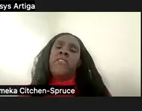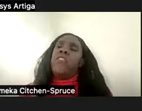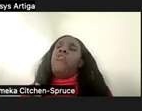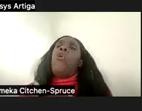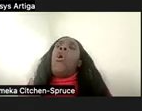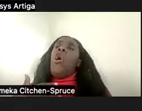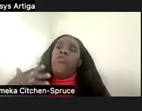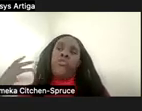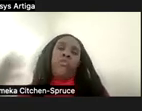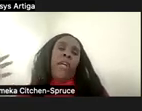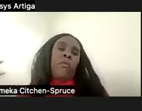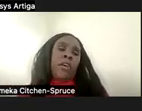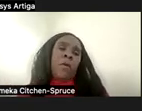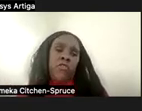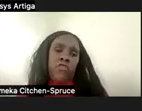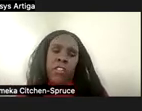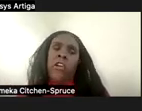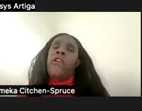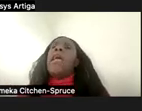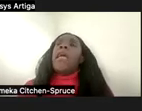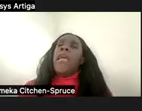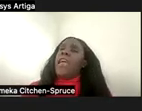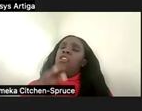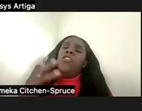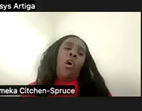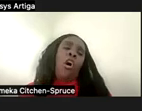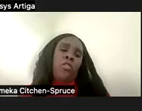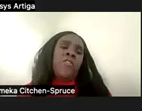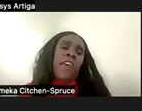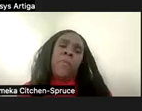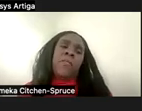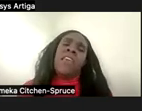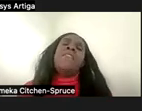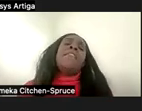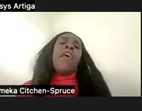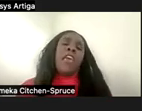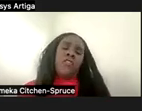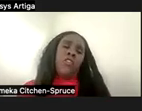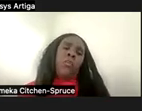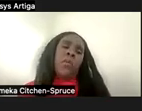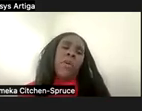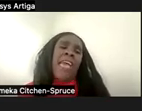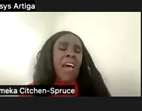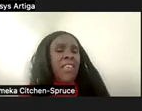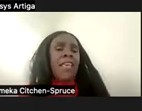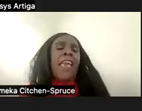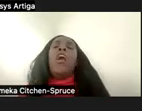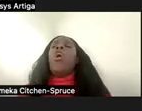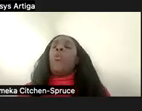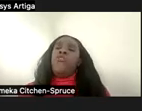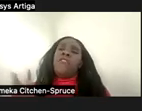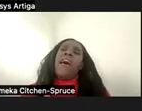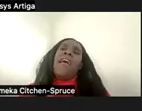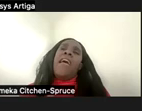racial justice. You also do, like, when it comes to gender and, you know, all those type of things. And so when we